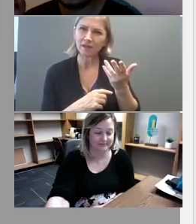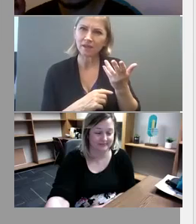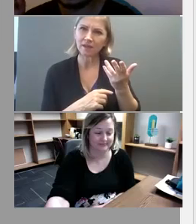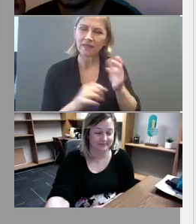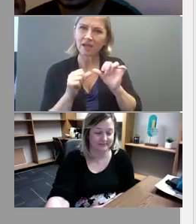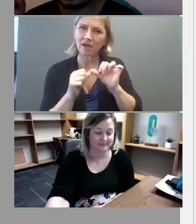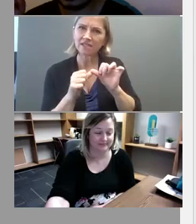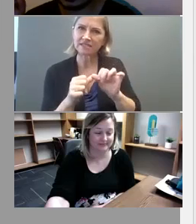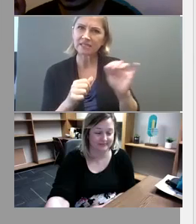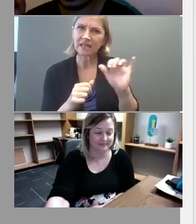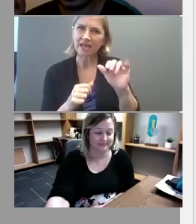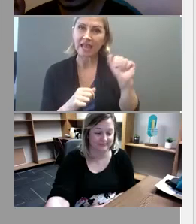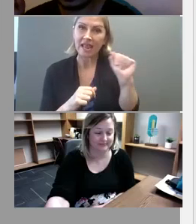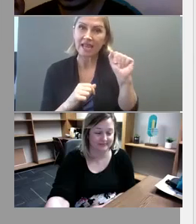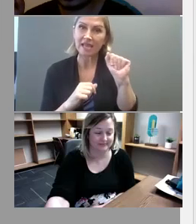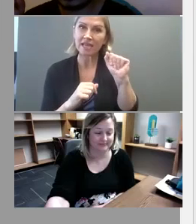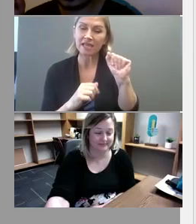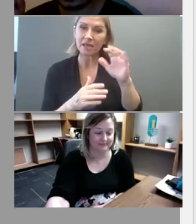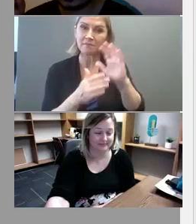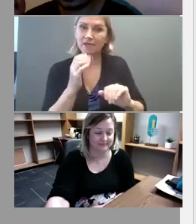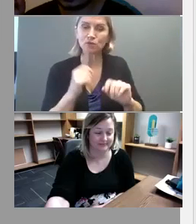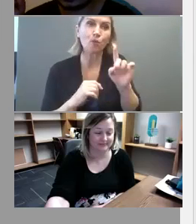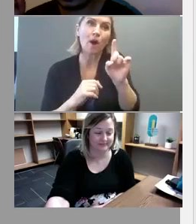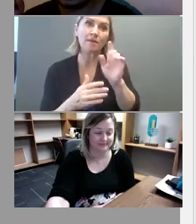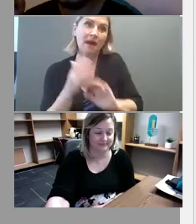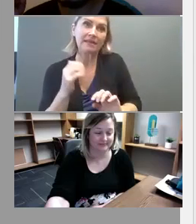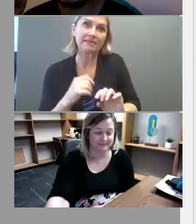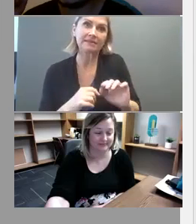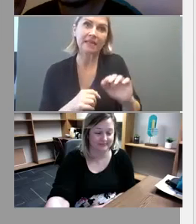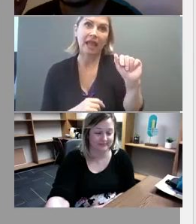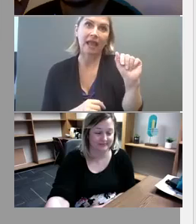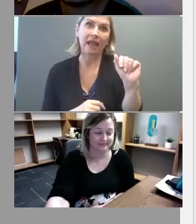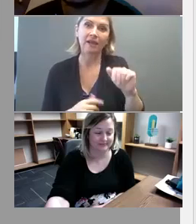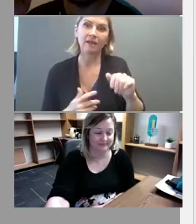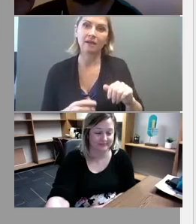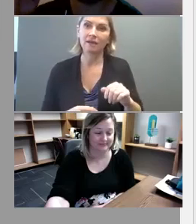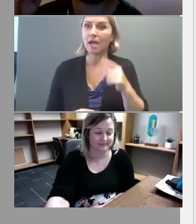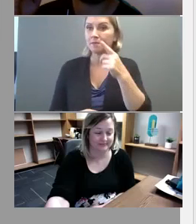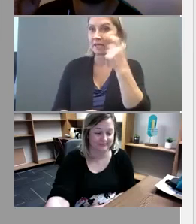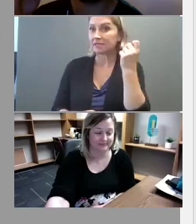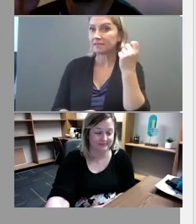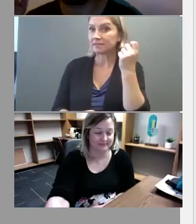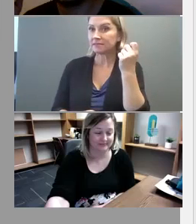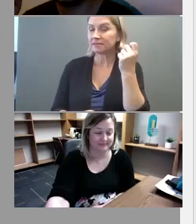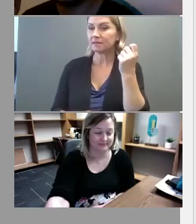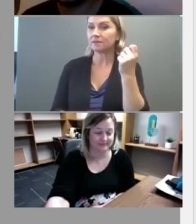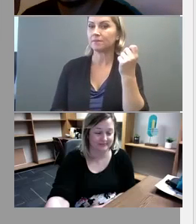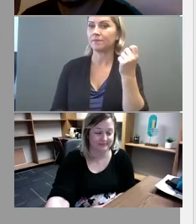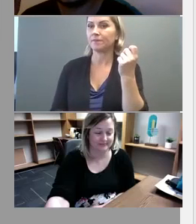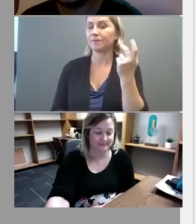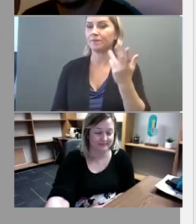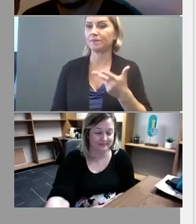constant like n minus or 1 minus 8. Because since,